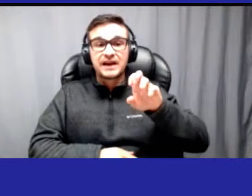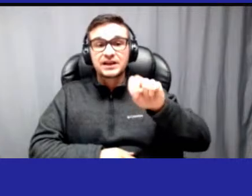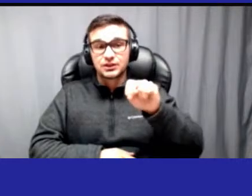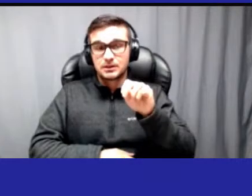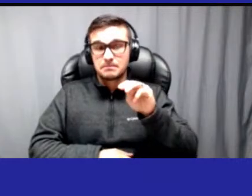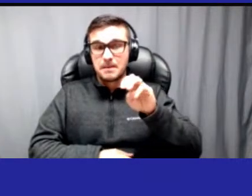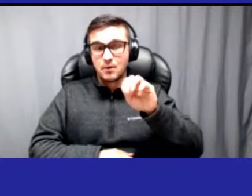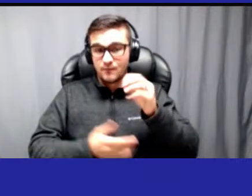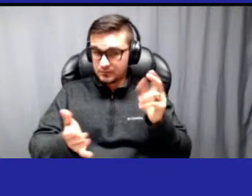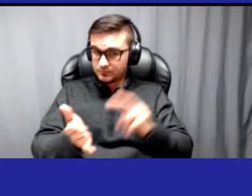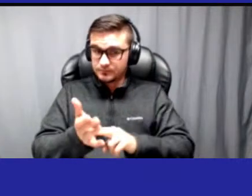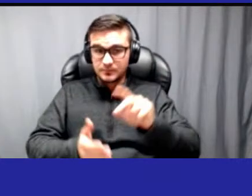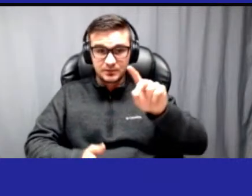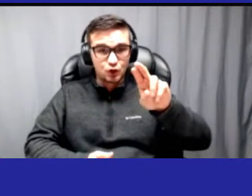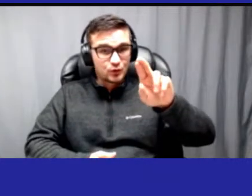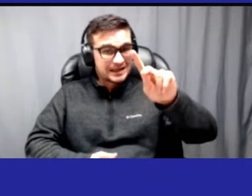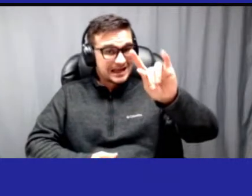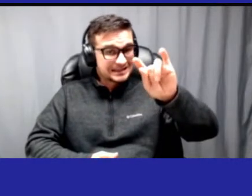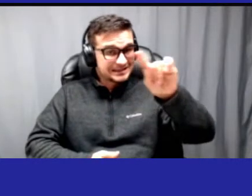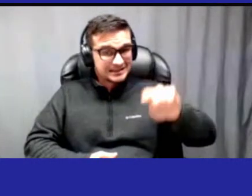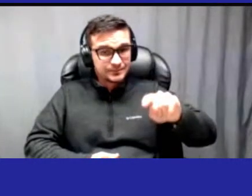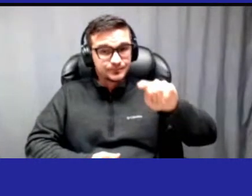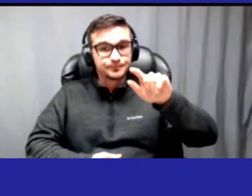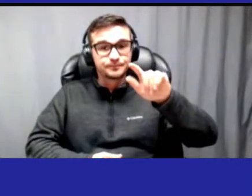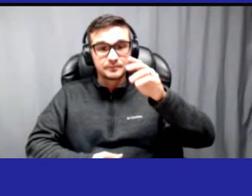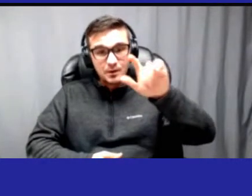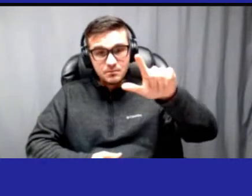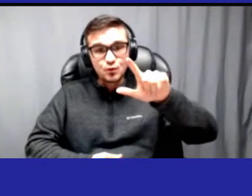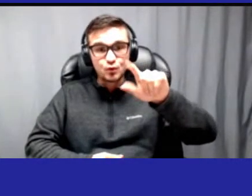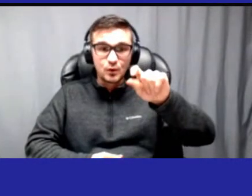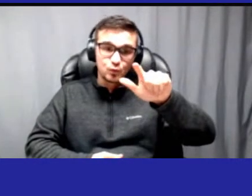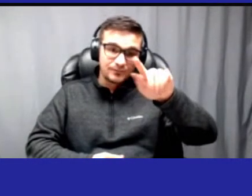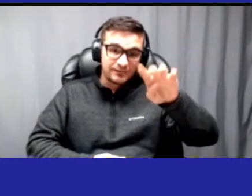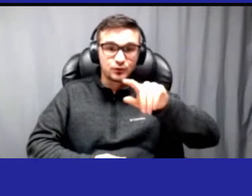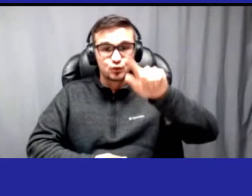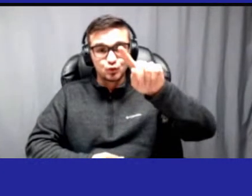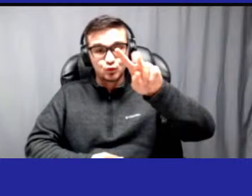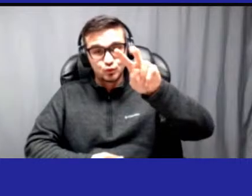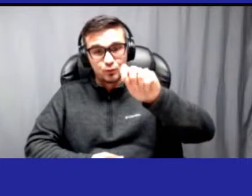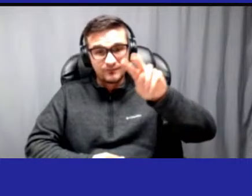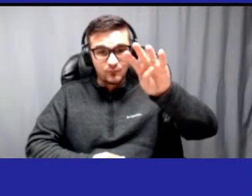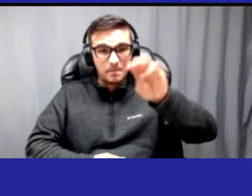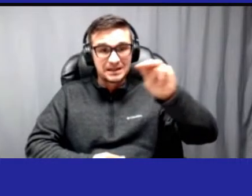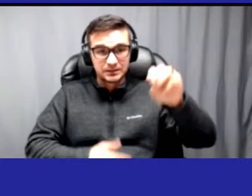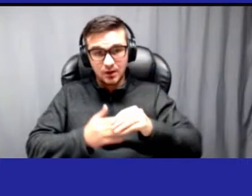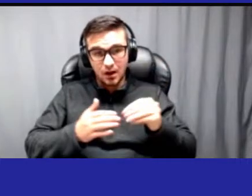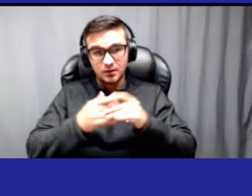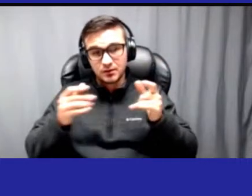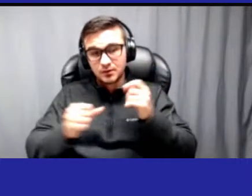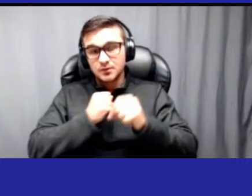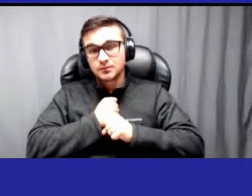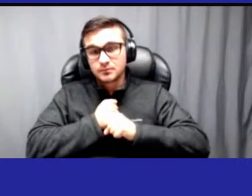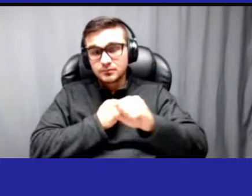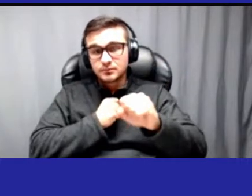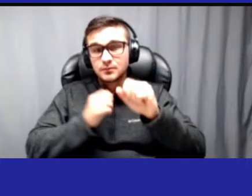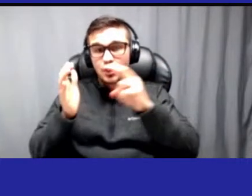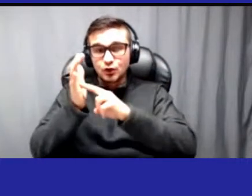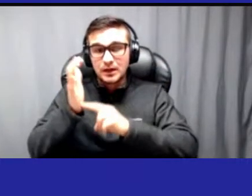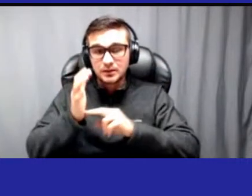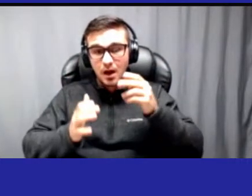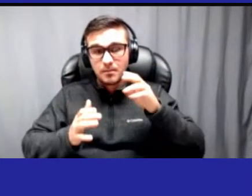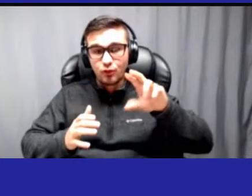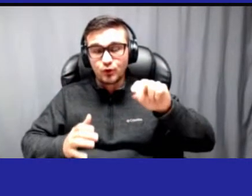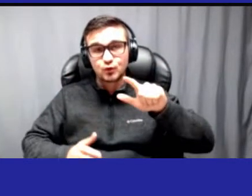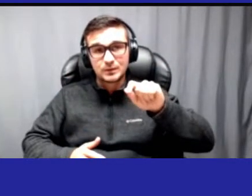for $2.4 million, extending the contract through April 30th, 2026. The total contract spend